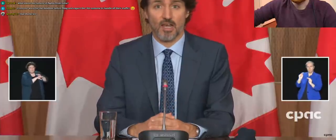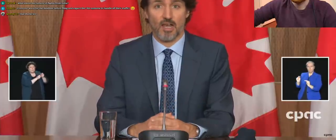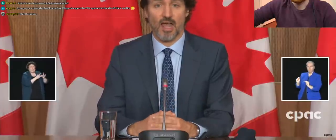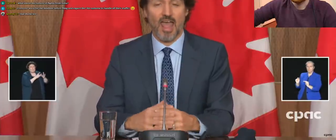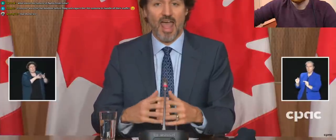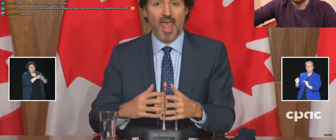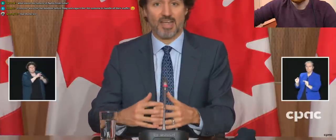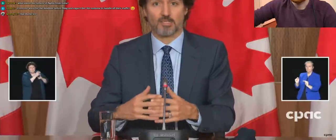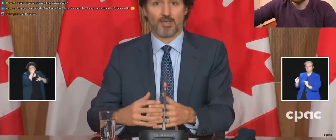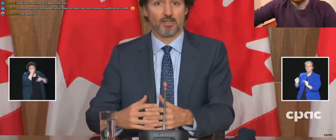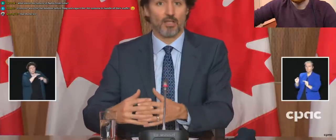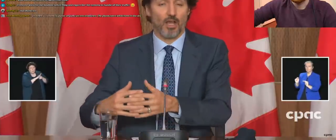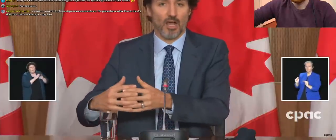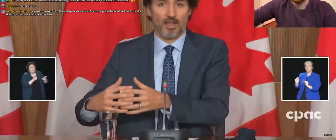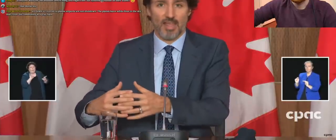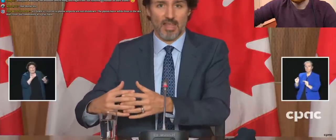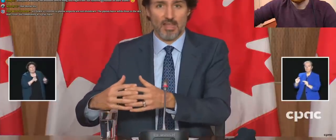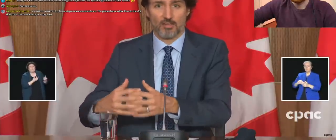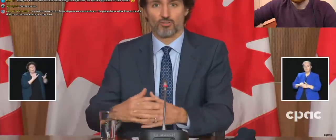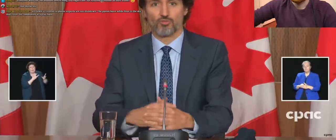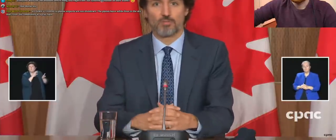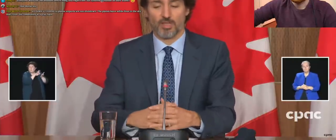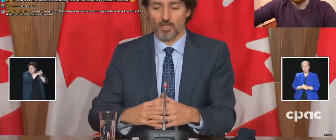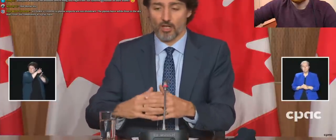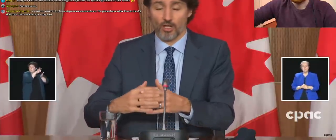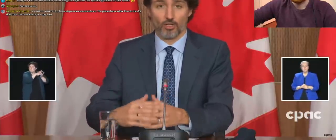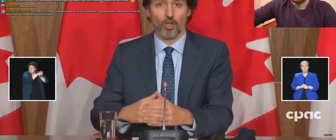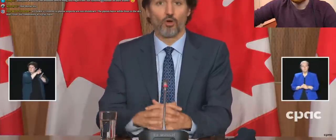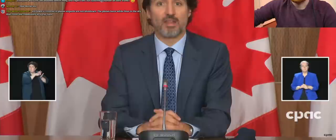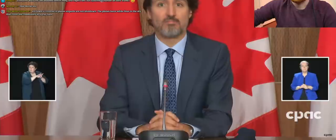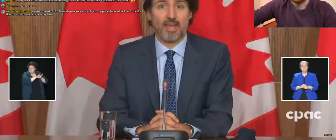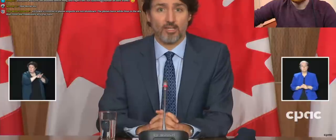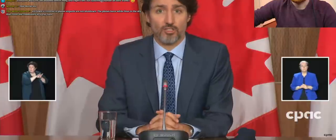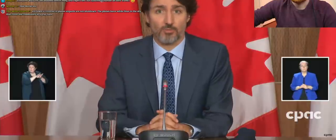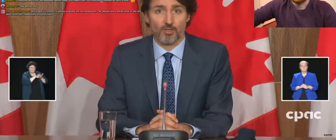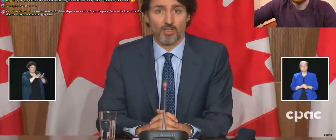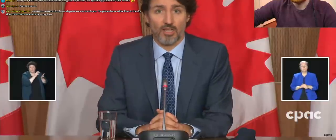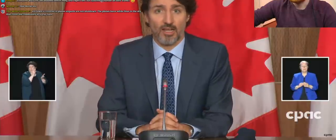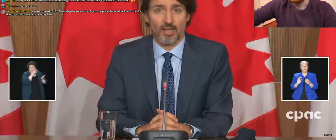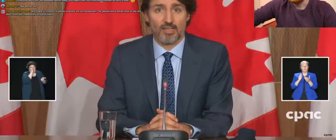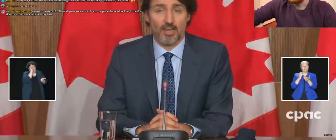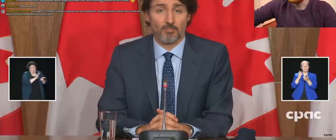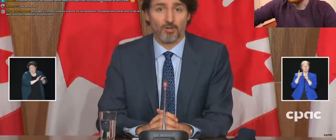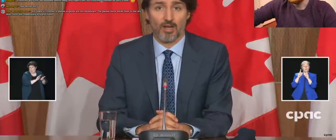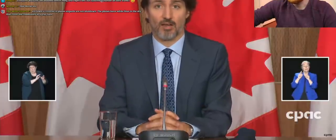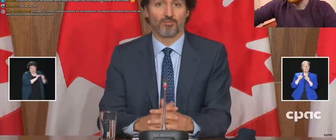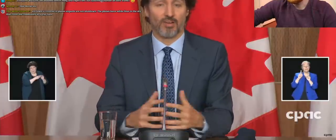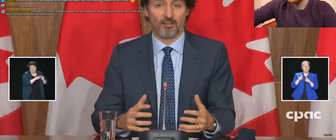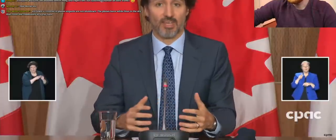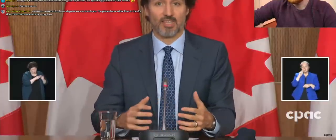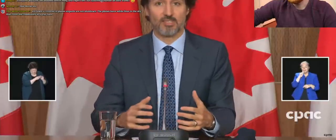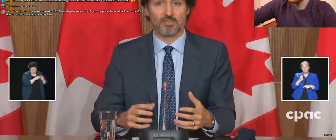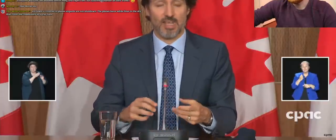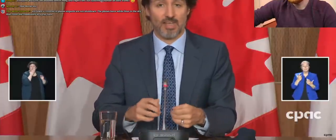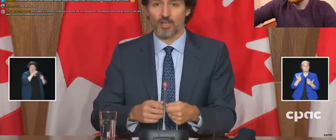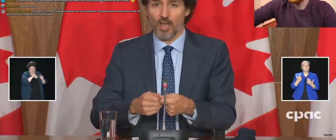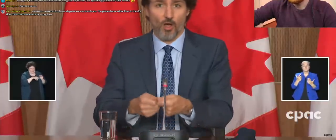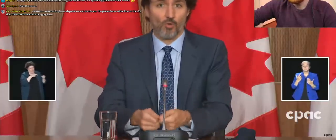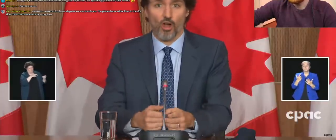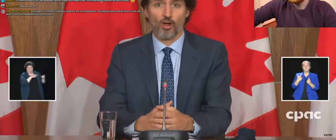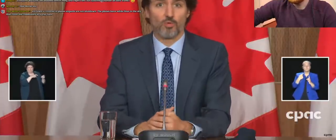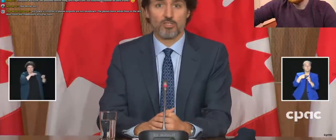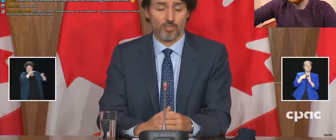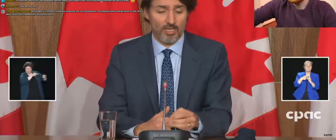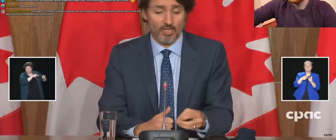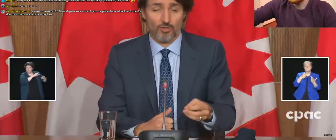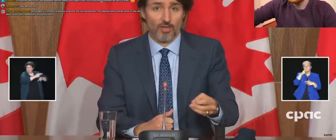tests, has been a extremely low and manageable number of cases. And